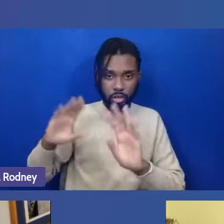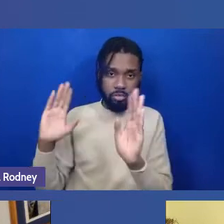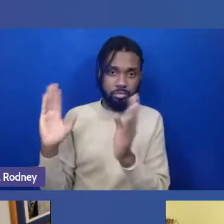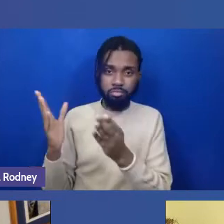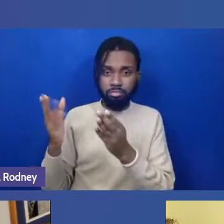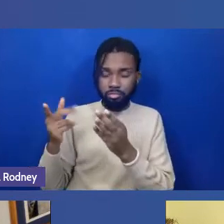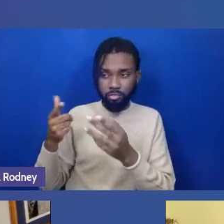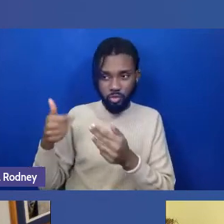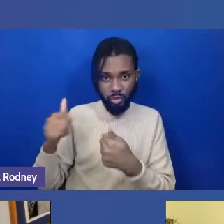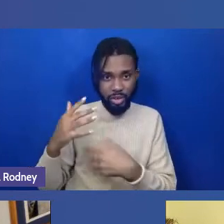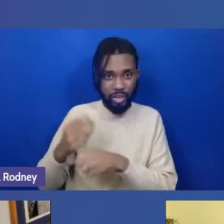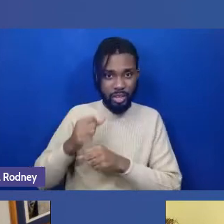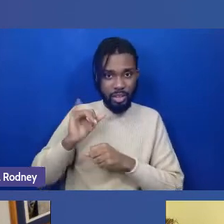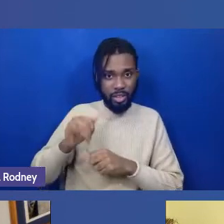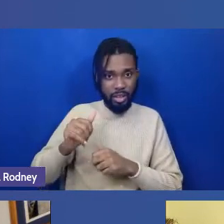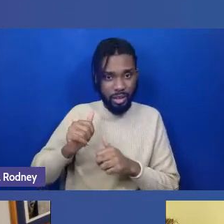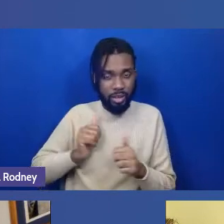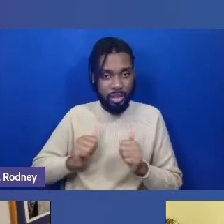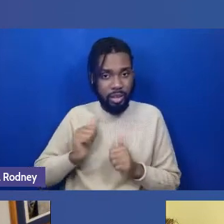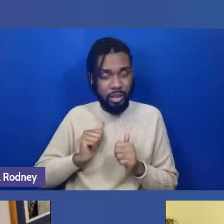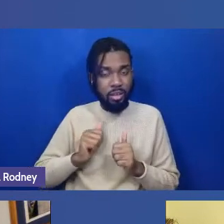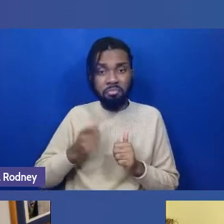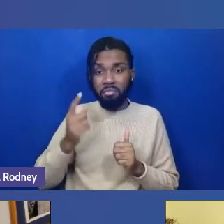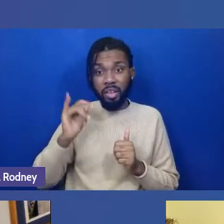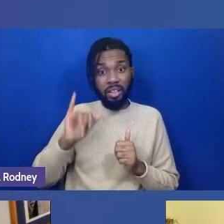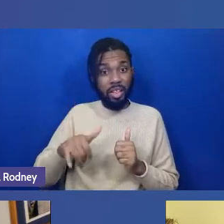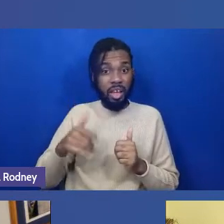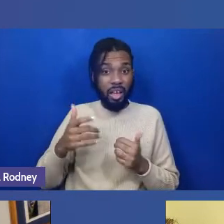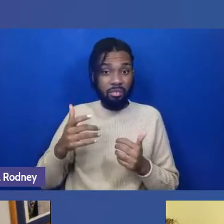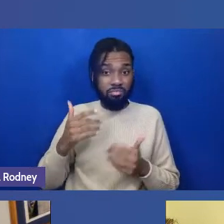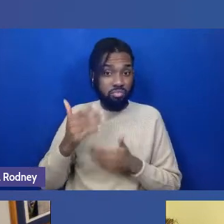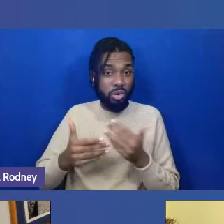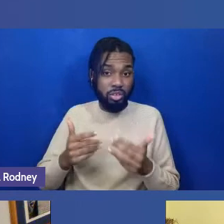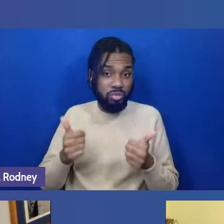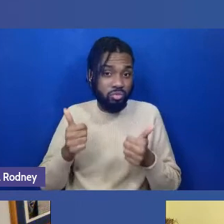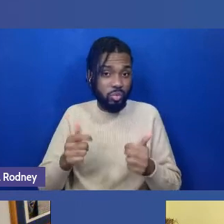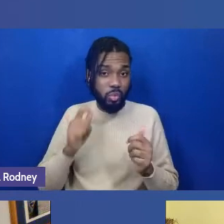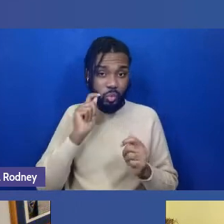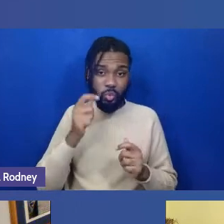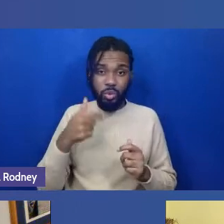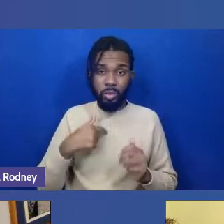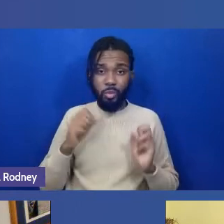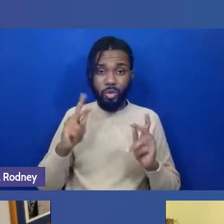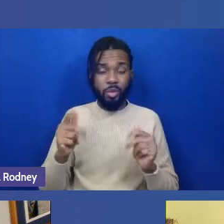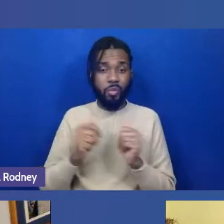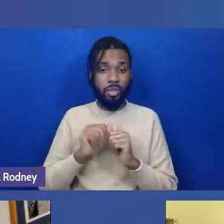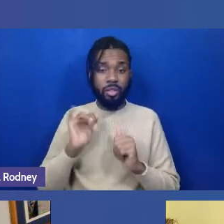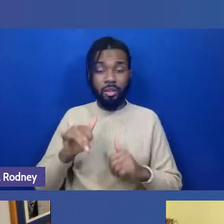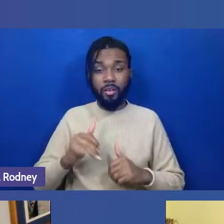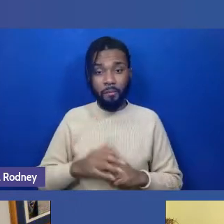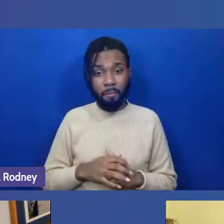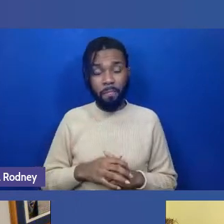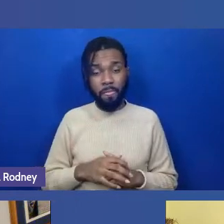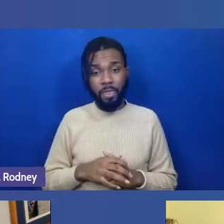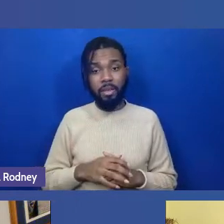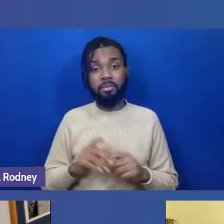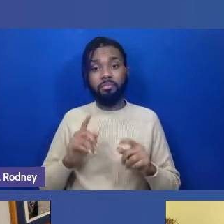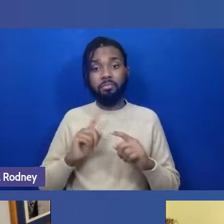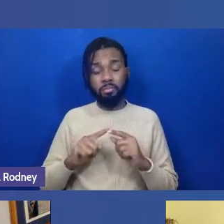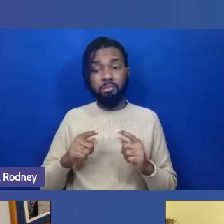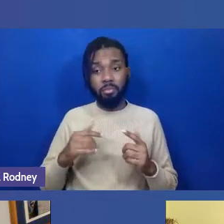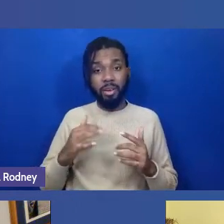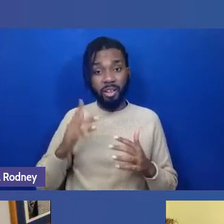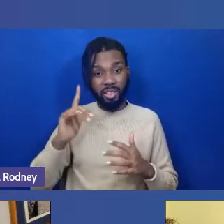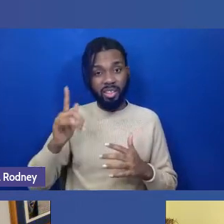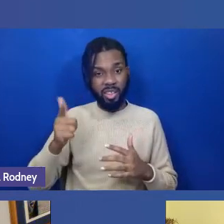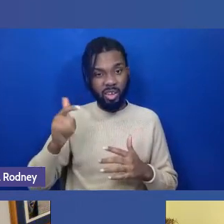gig, and that's cool. I mean, I'm okay with that, but that has come back to bite me in the